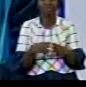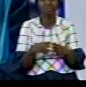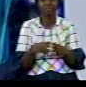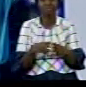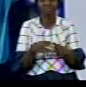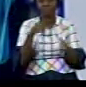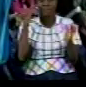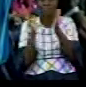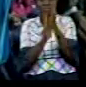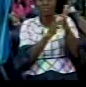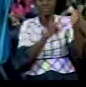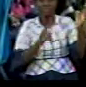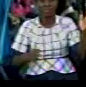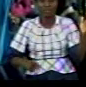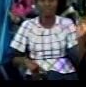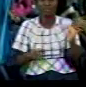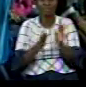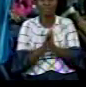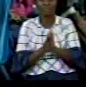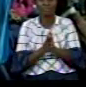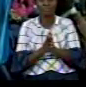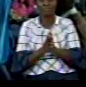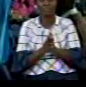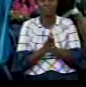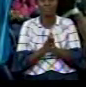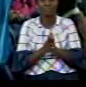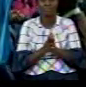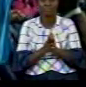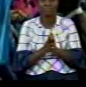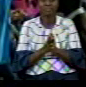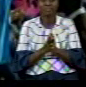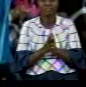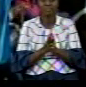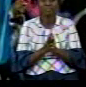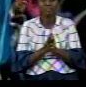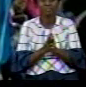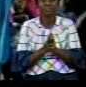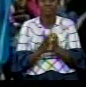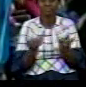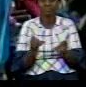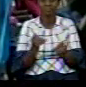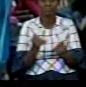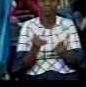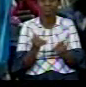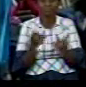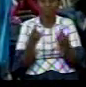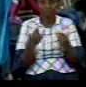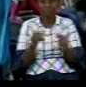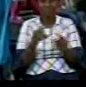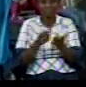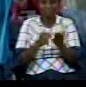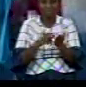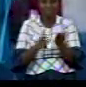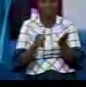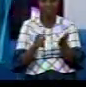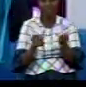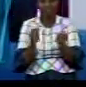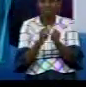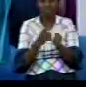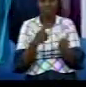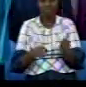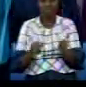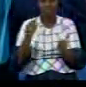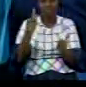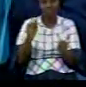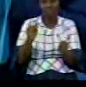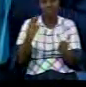praise the lord please can you write can you ride with the thumb hold the pen all right i can write perfectly with the thumb now do it let